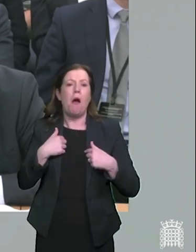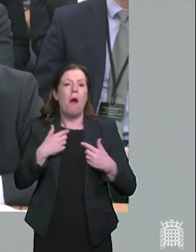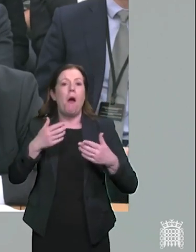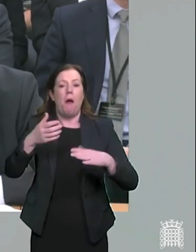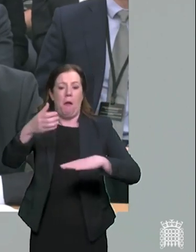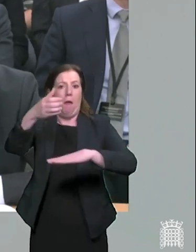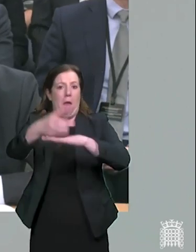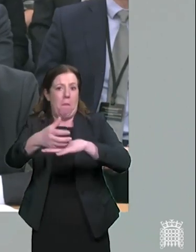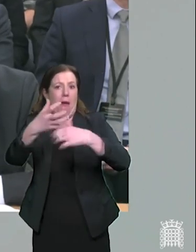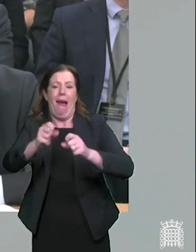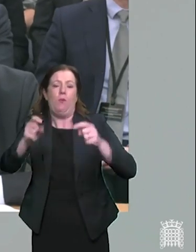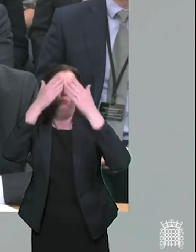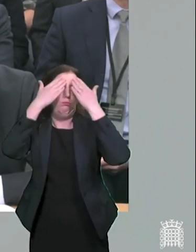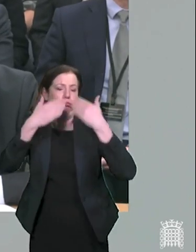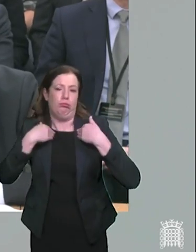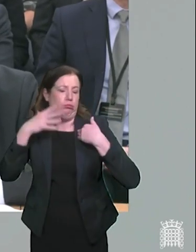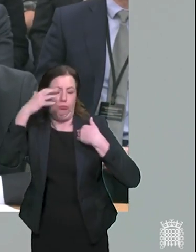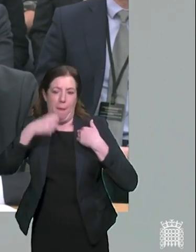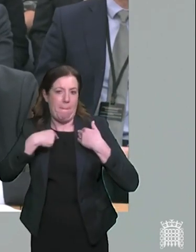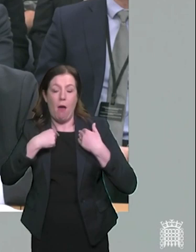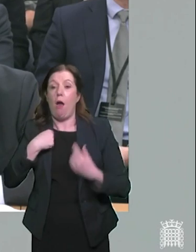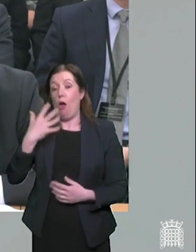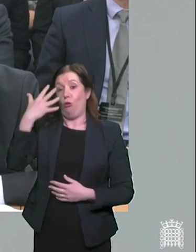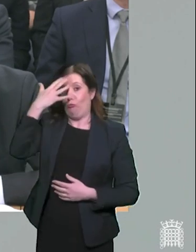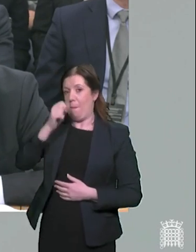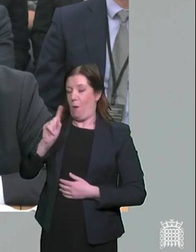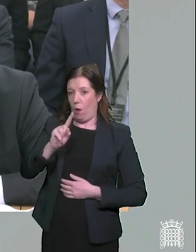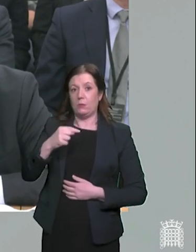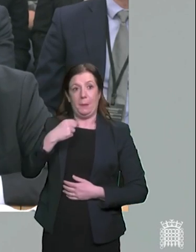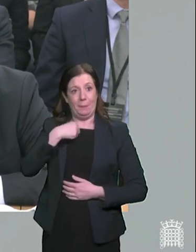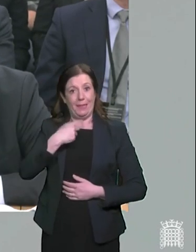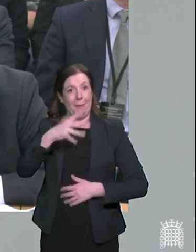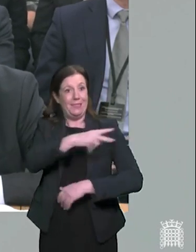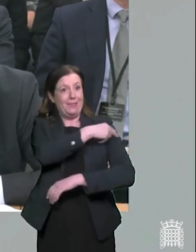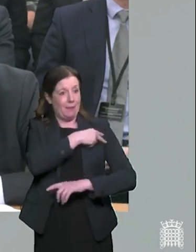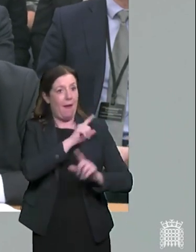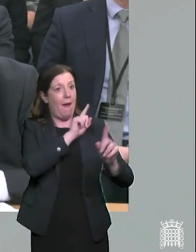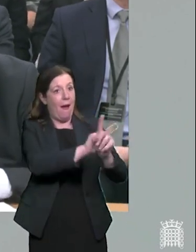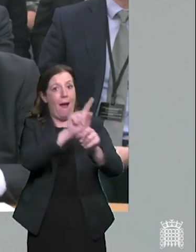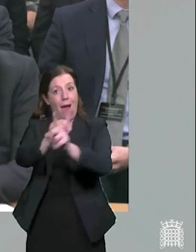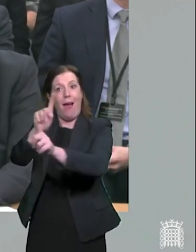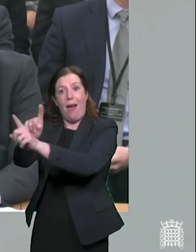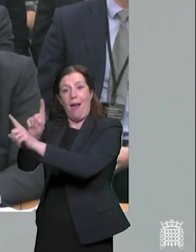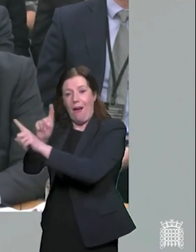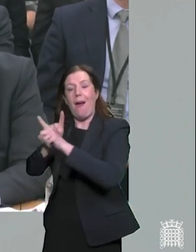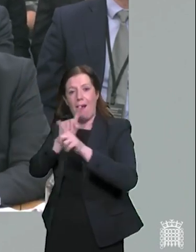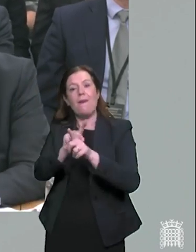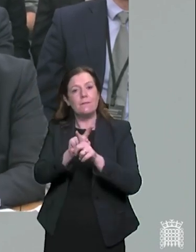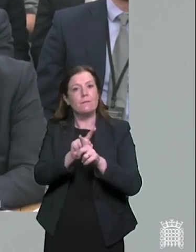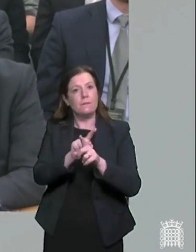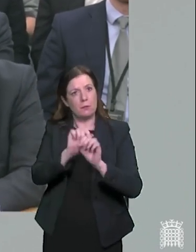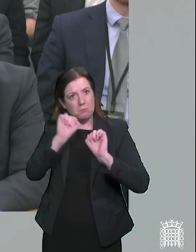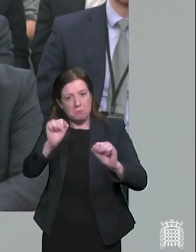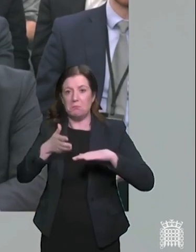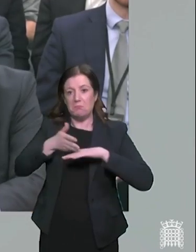exactly was on the trestle tables. I remember going around and thanking staff for what they were doing during COVID.